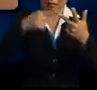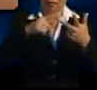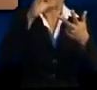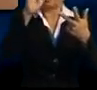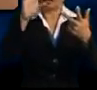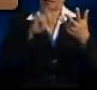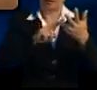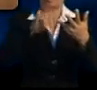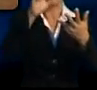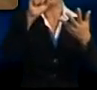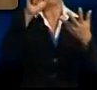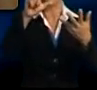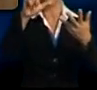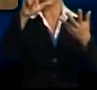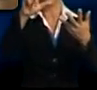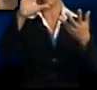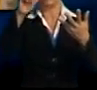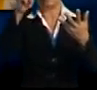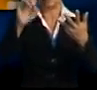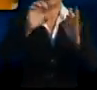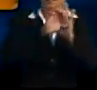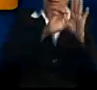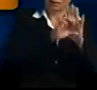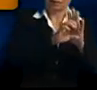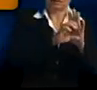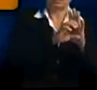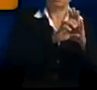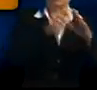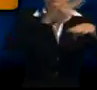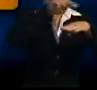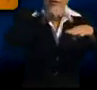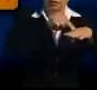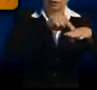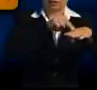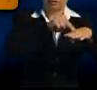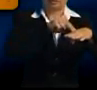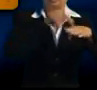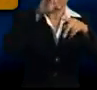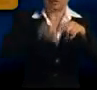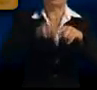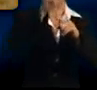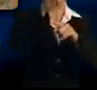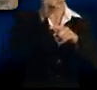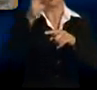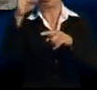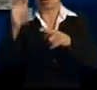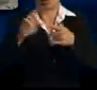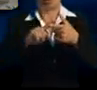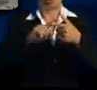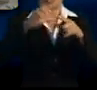and silicates. Examples of natural mineral compounds are tin ore,